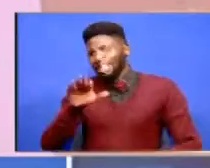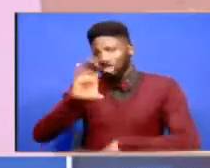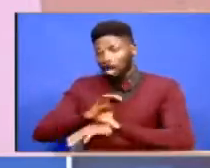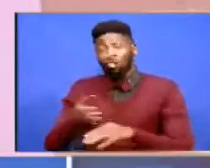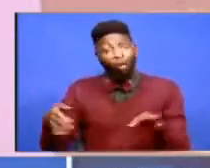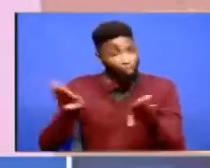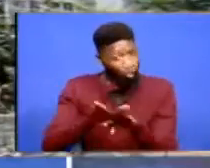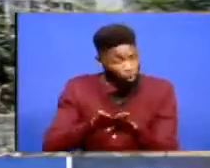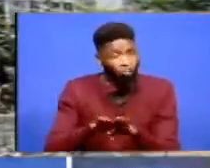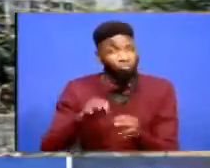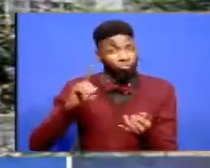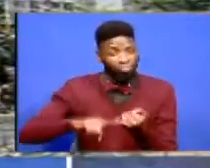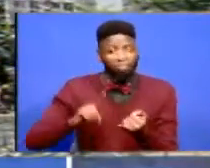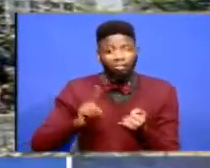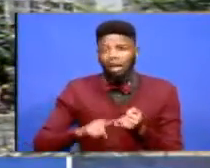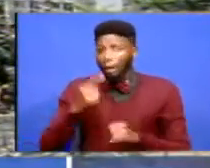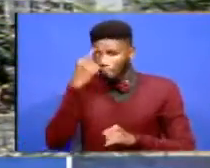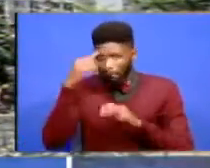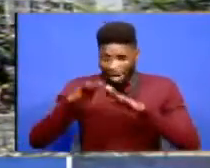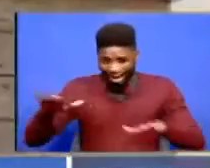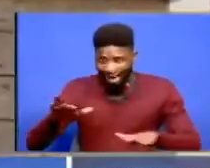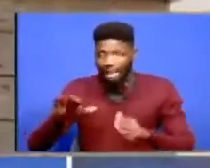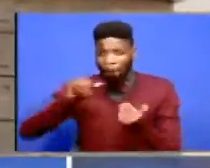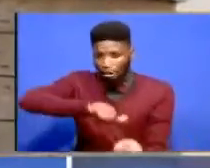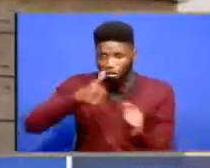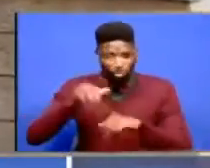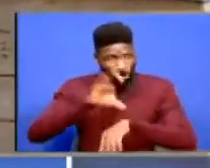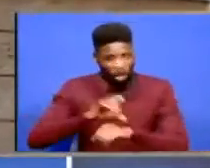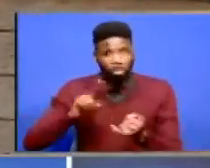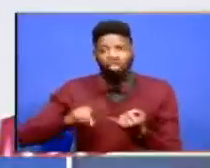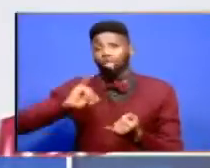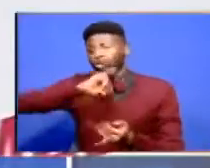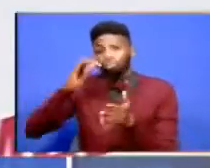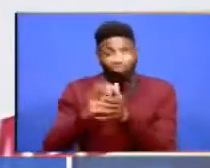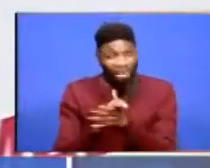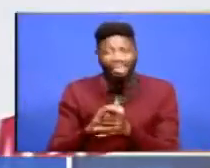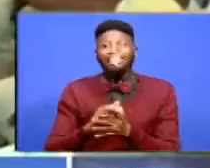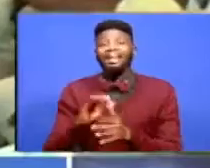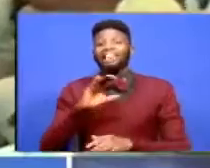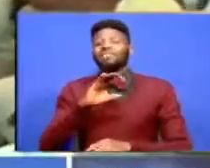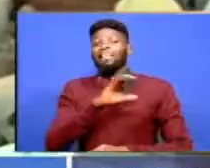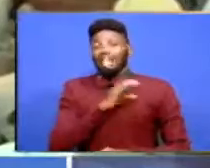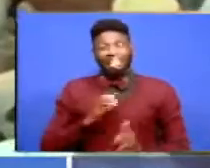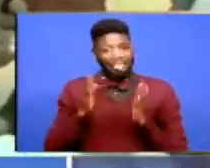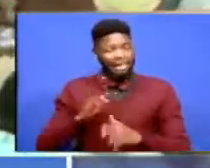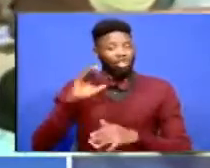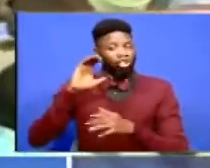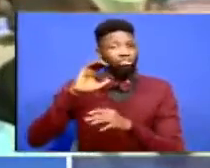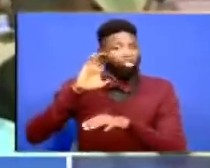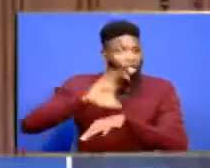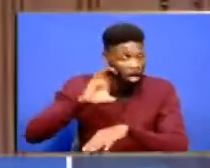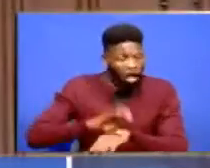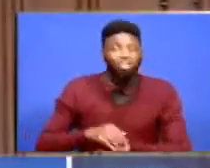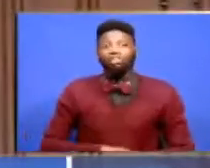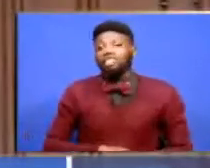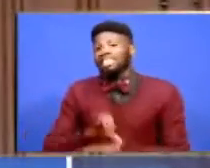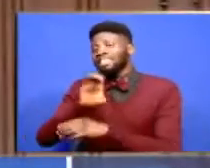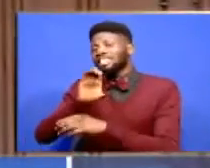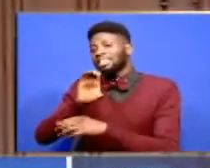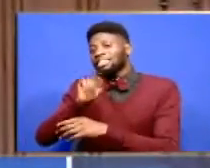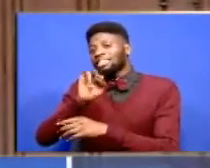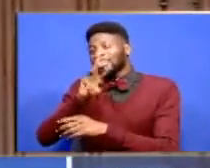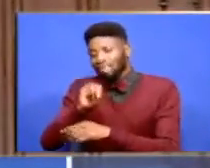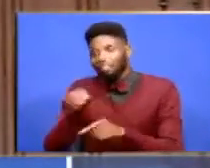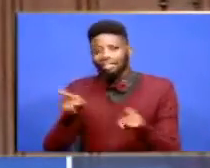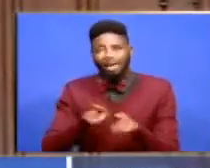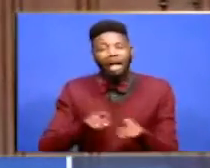closed include Parklands Baptist Church, Jubilee Christian Church, Sitam, as well as Jamia Mosque. When you hear them